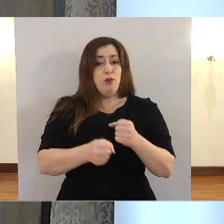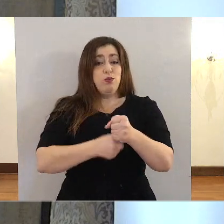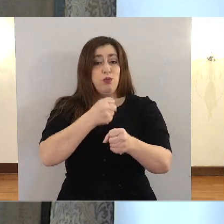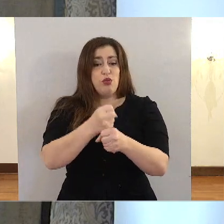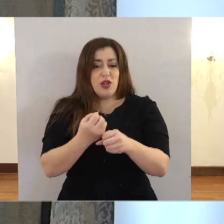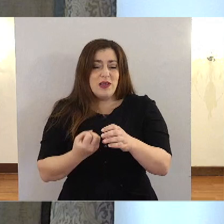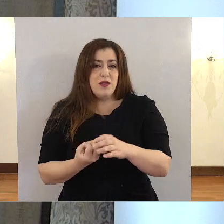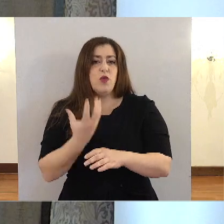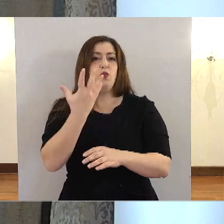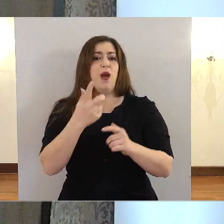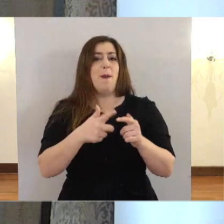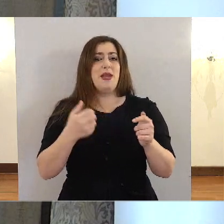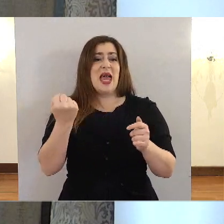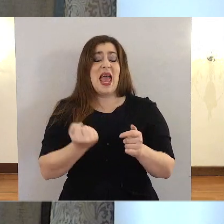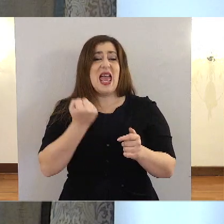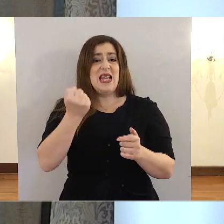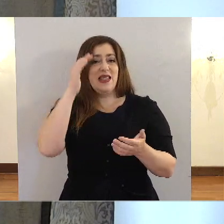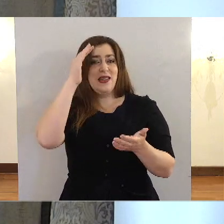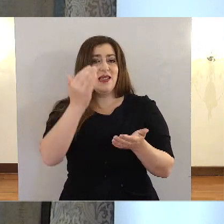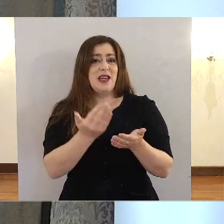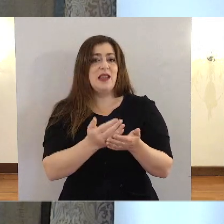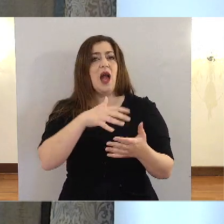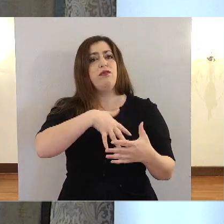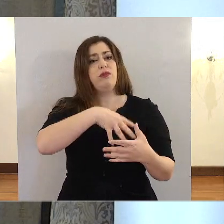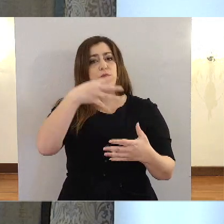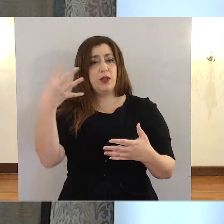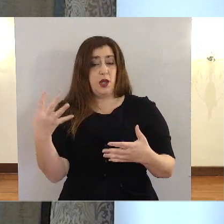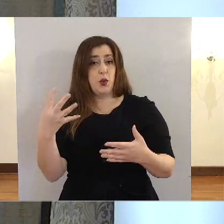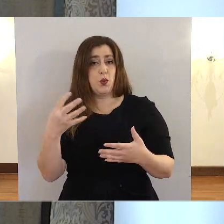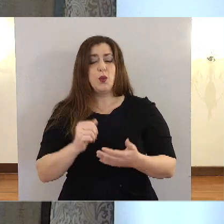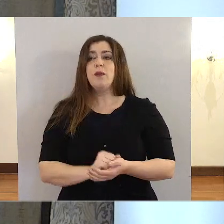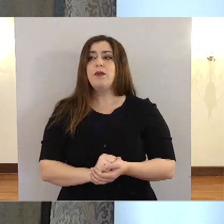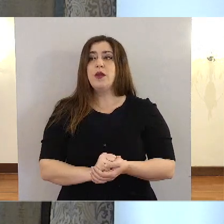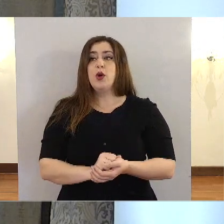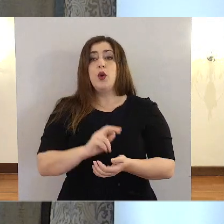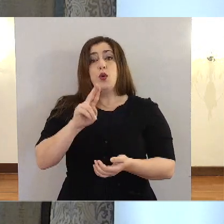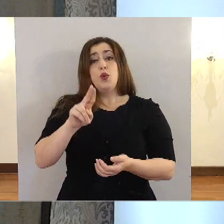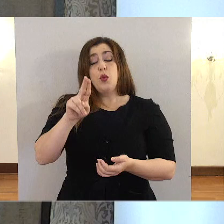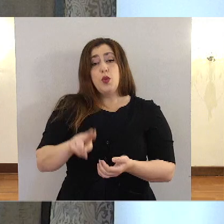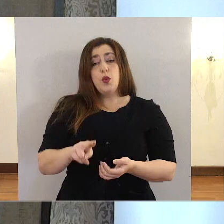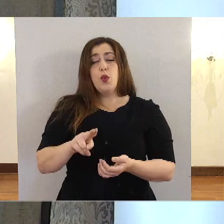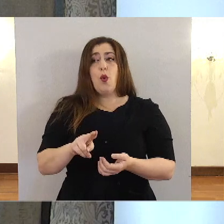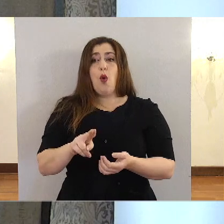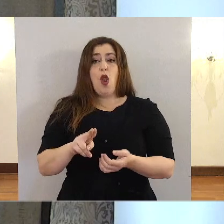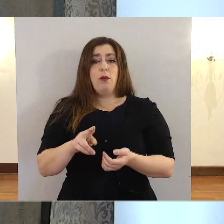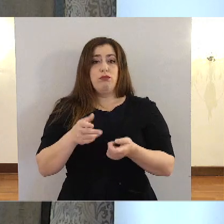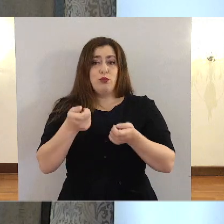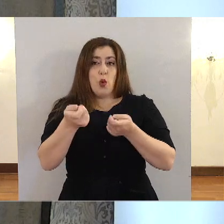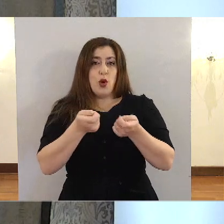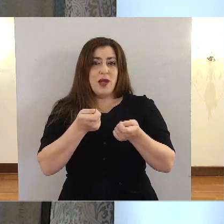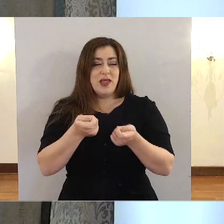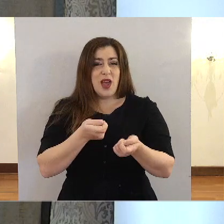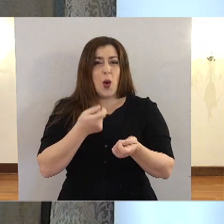LGBTI for Health of the European Parliament, but it's also being organized together with